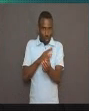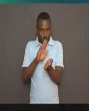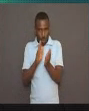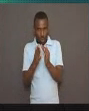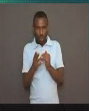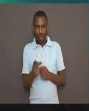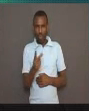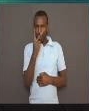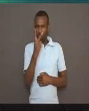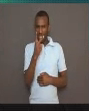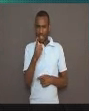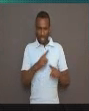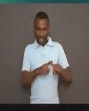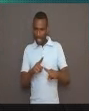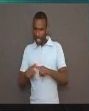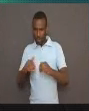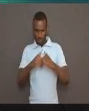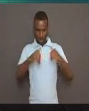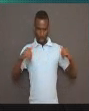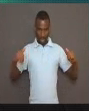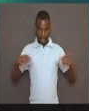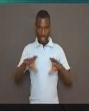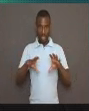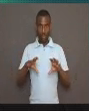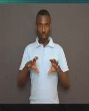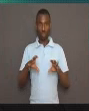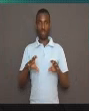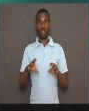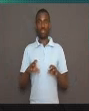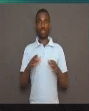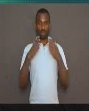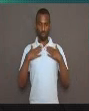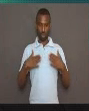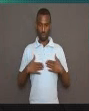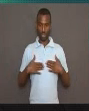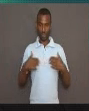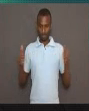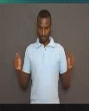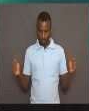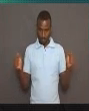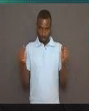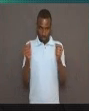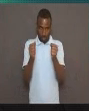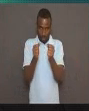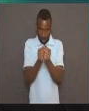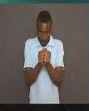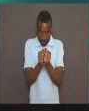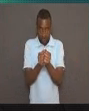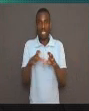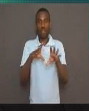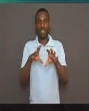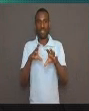two separate bodies together or sticks one body to another.